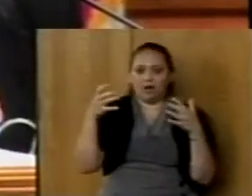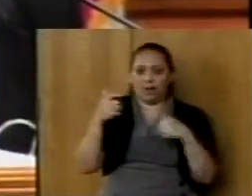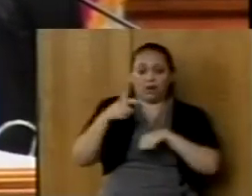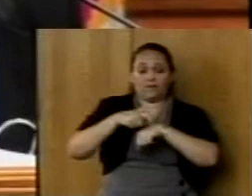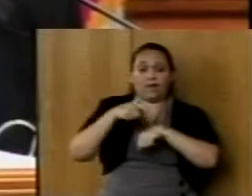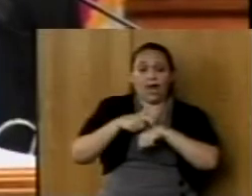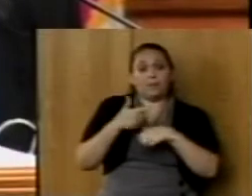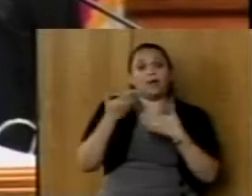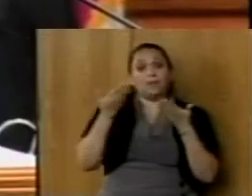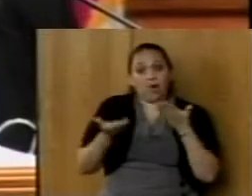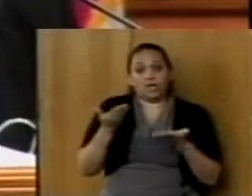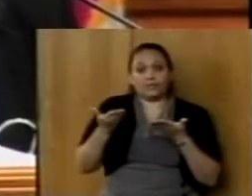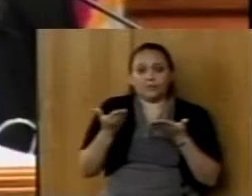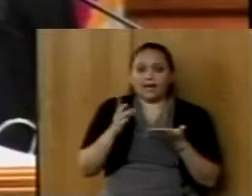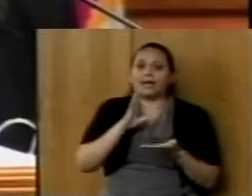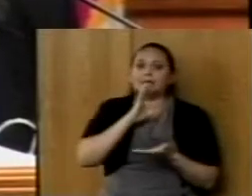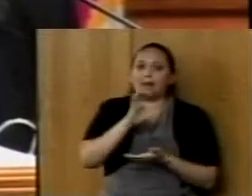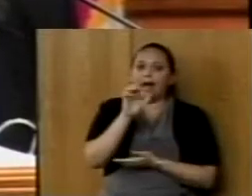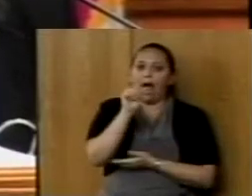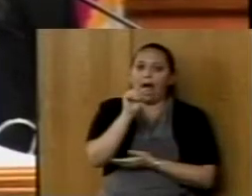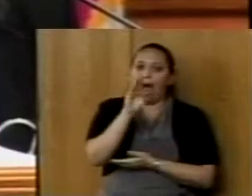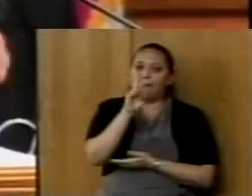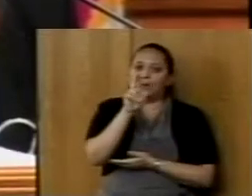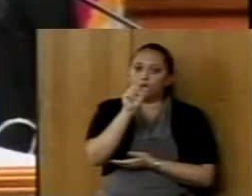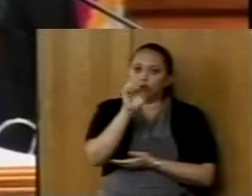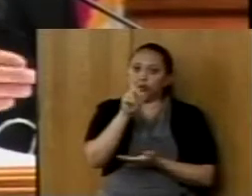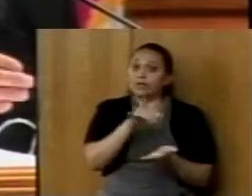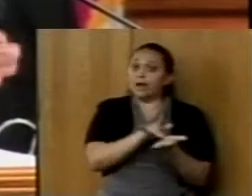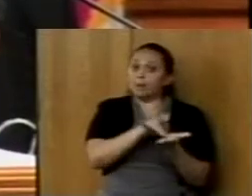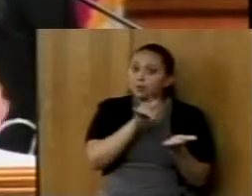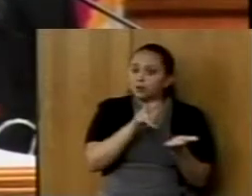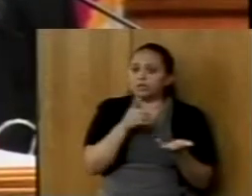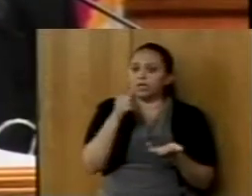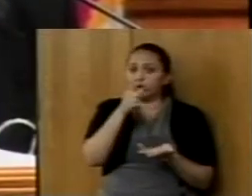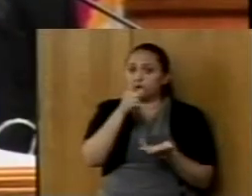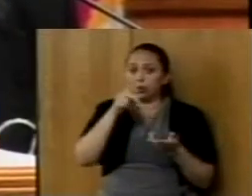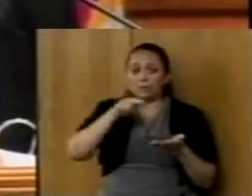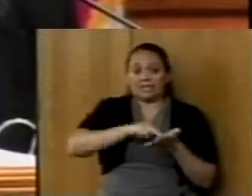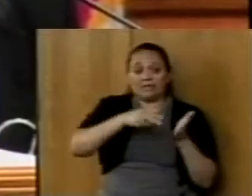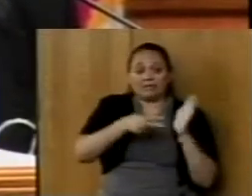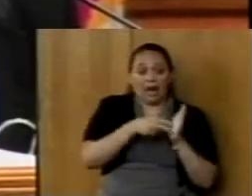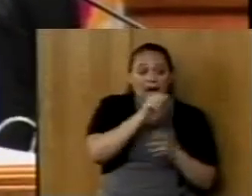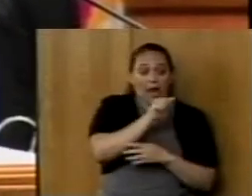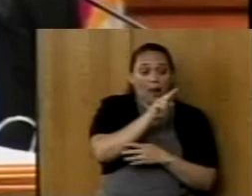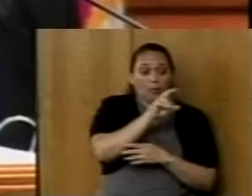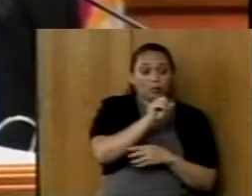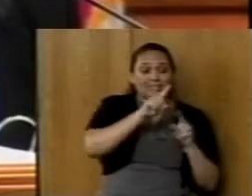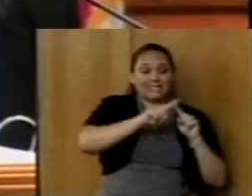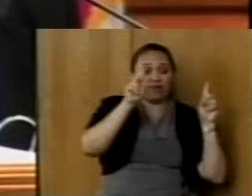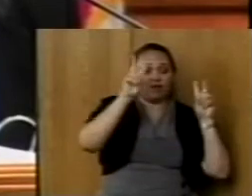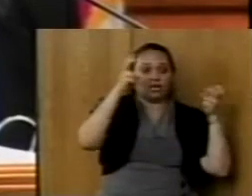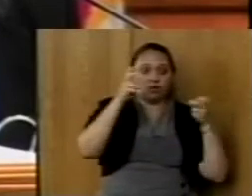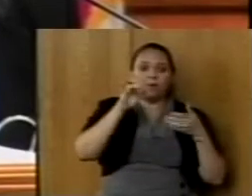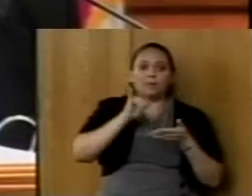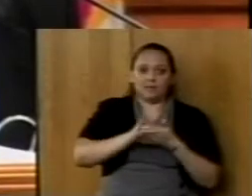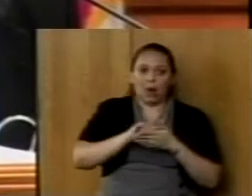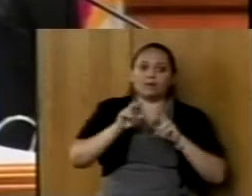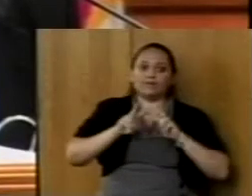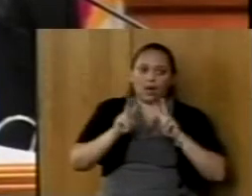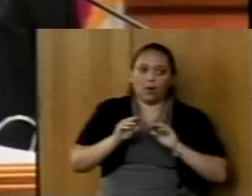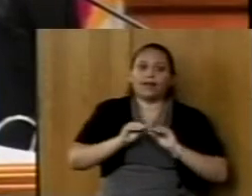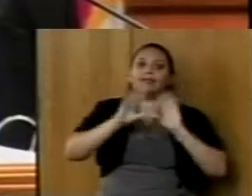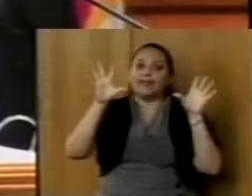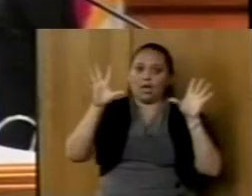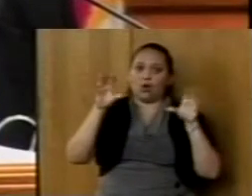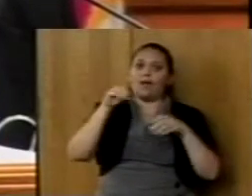and possibly it had been abused. Now, whether you define abuse as a different issue, but that was very clear in the forensic